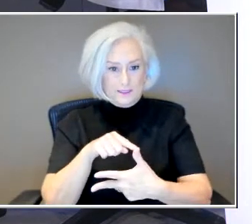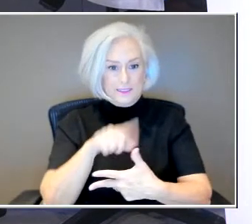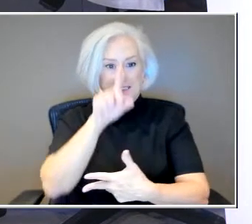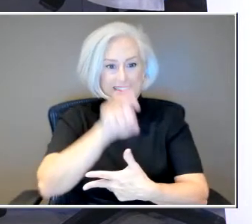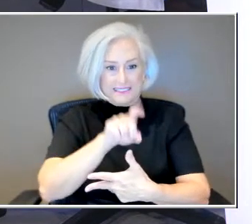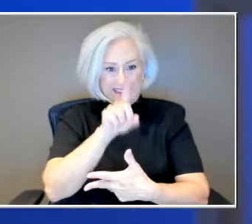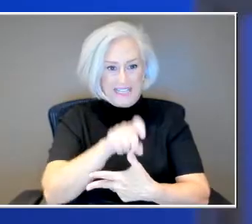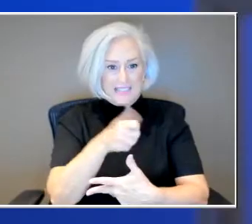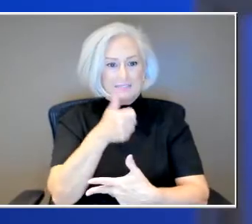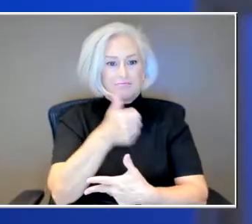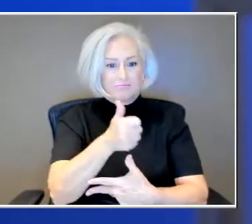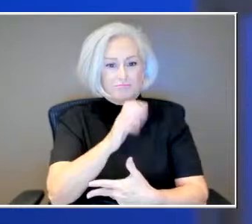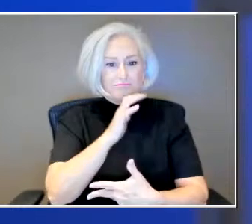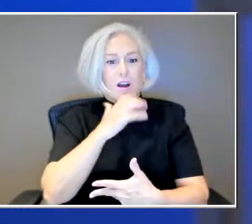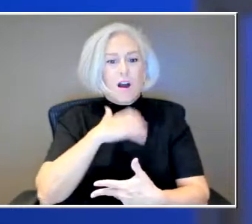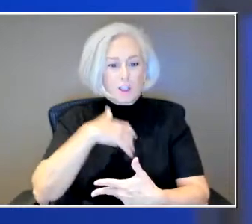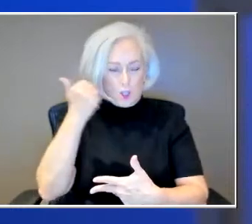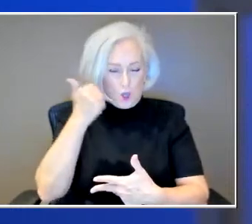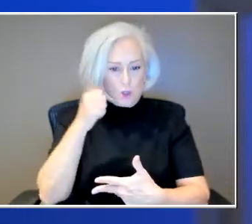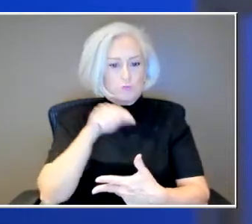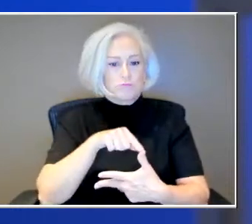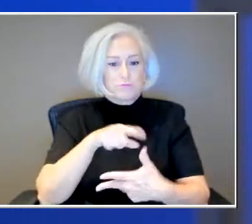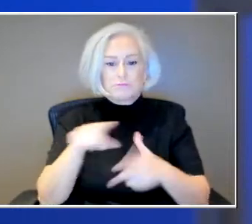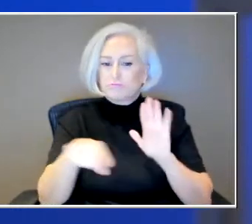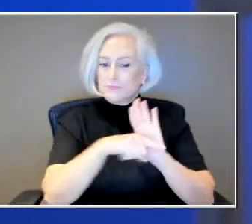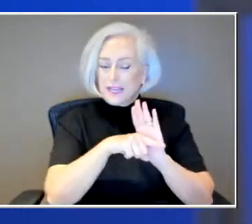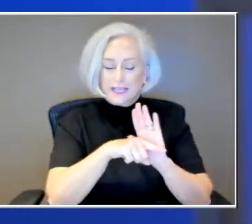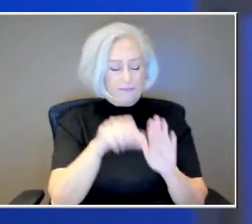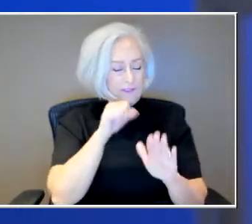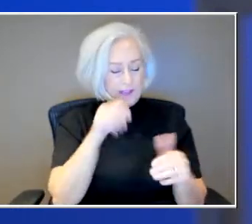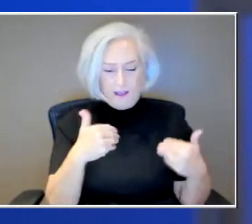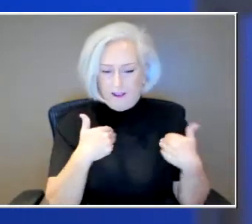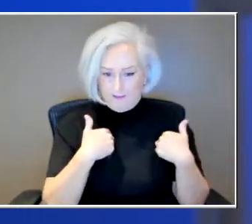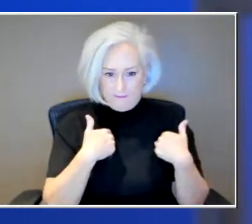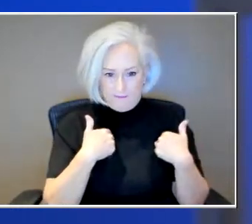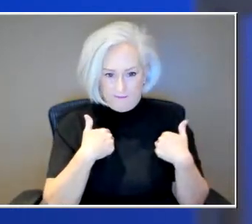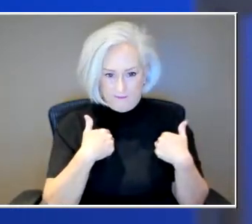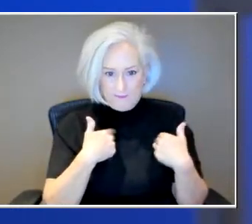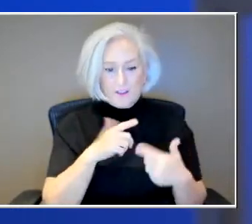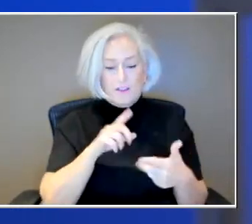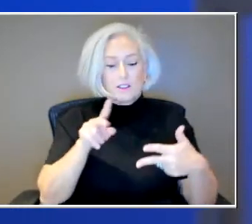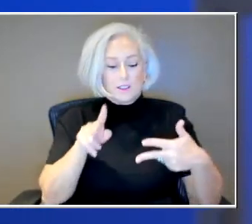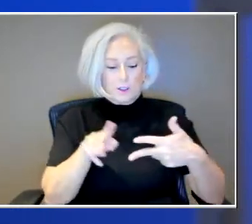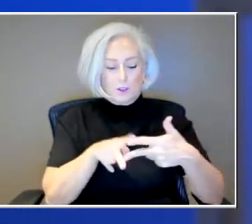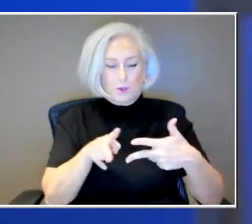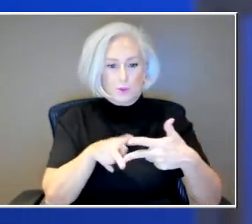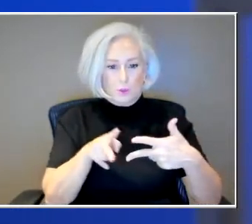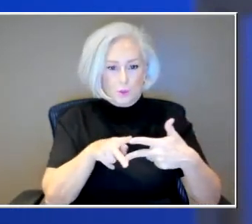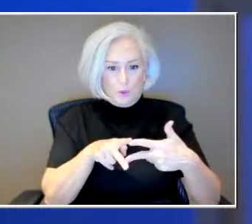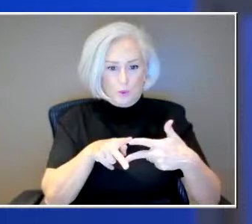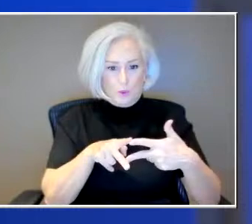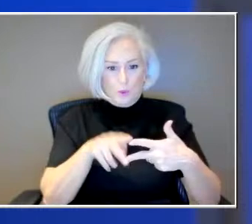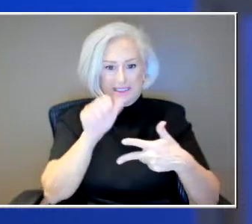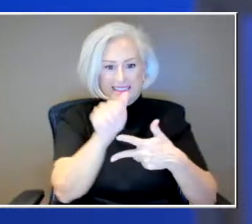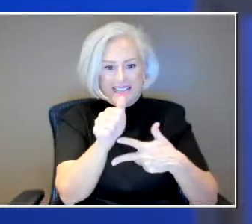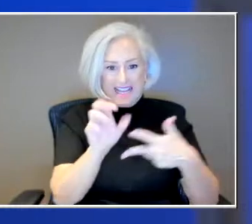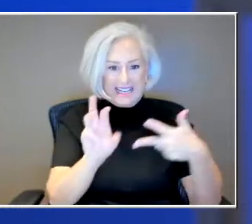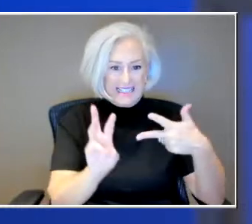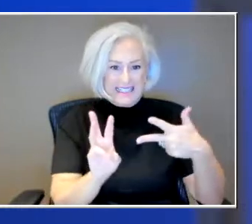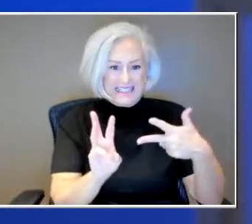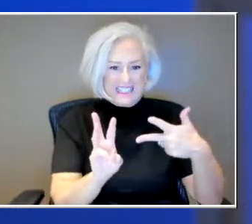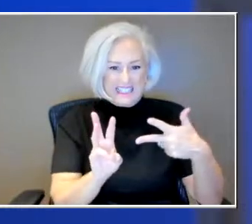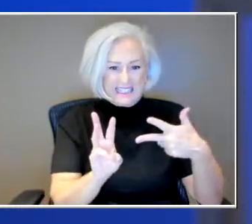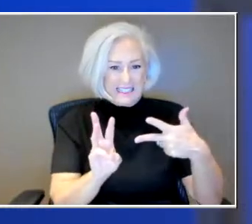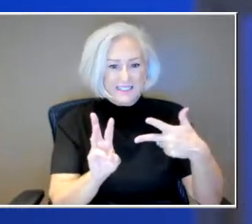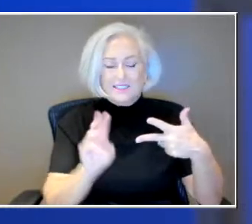so he has tested and he was negative. And then my 2 youngest, 10 and 6, so they'll just have to